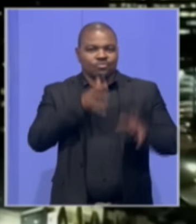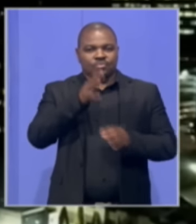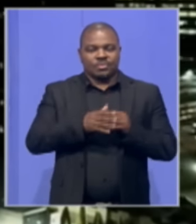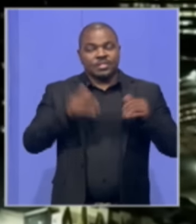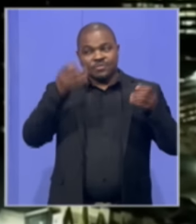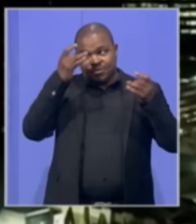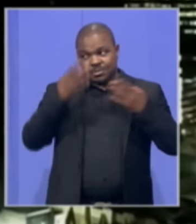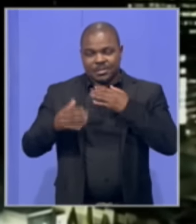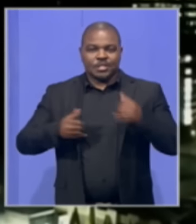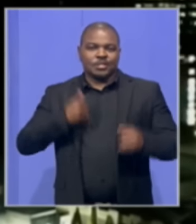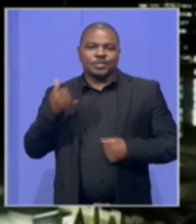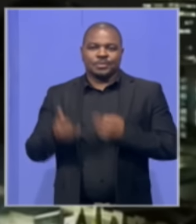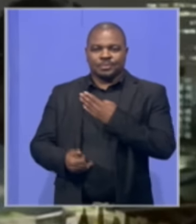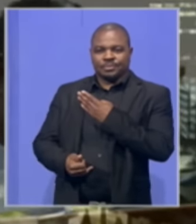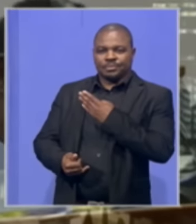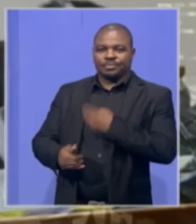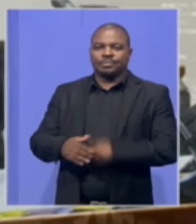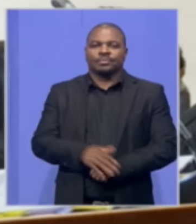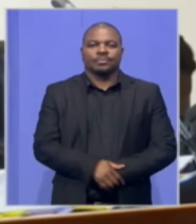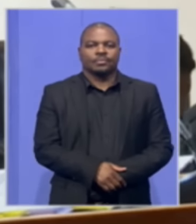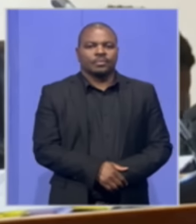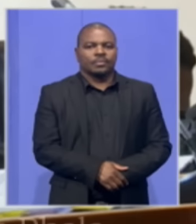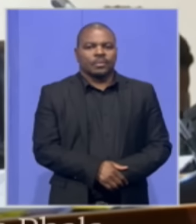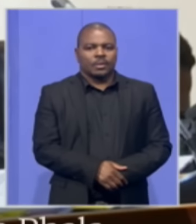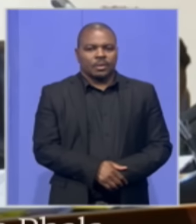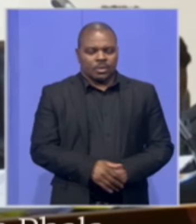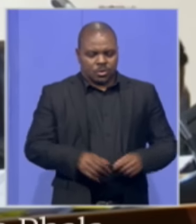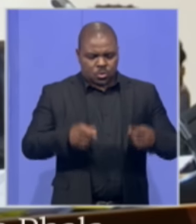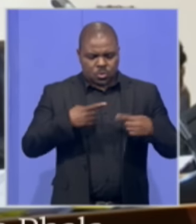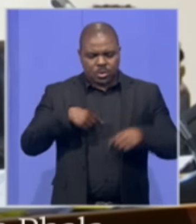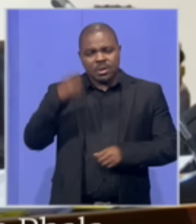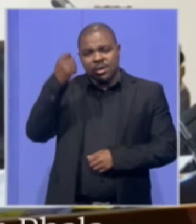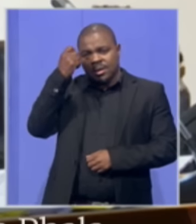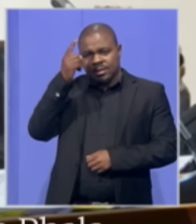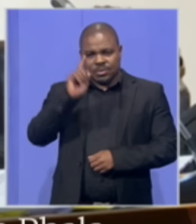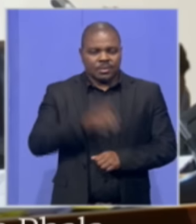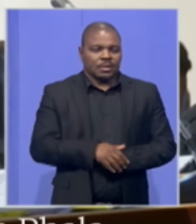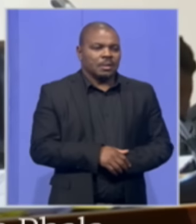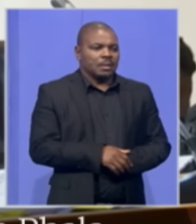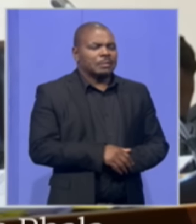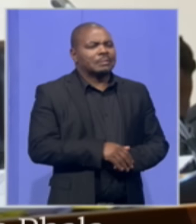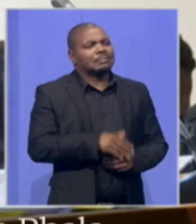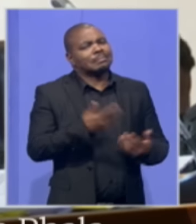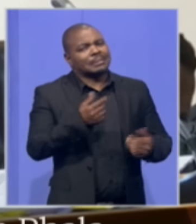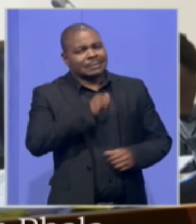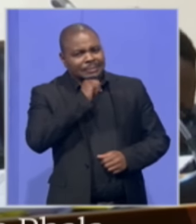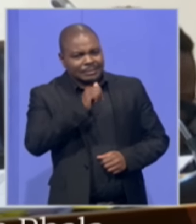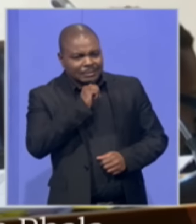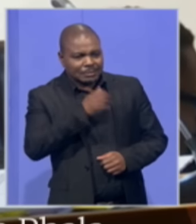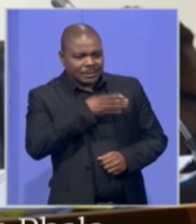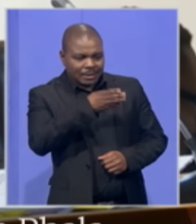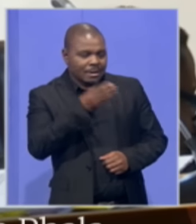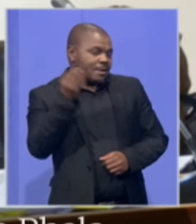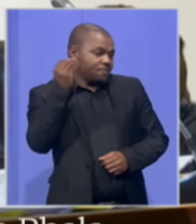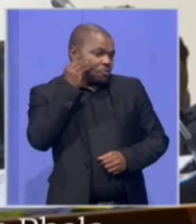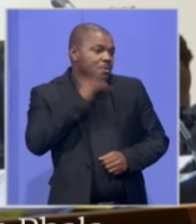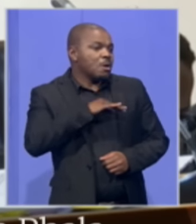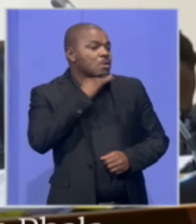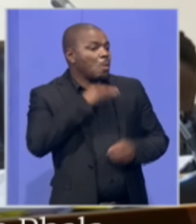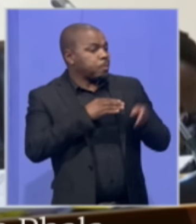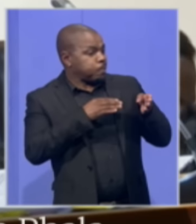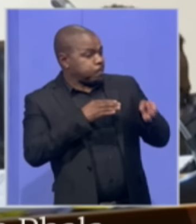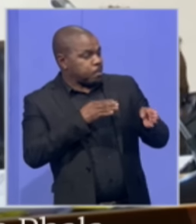ka tshedimosetso. We understand it seems to be that never mind the sufficient information versus